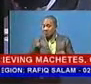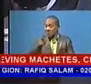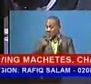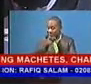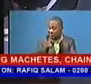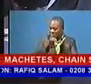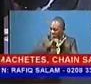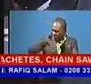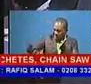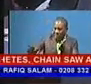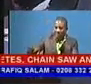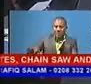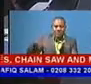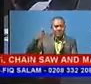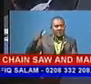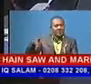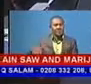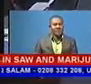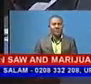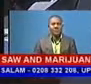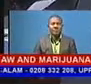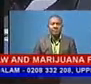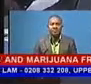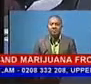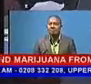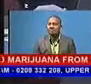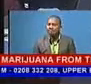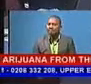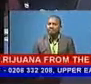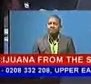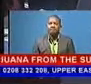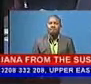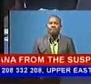as part of it. Subject to your discretion, of course.